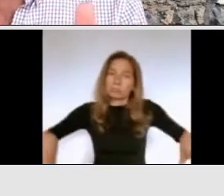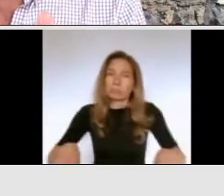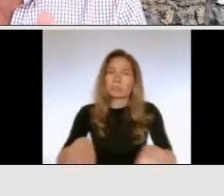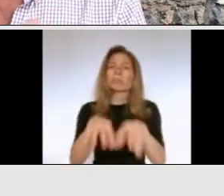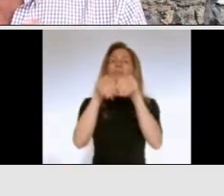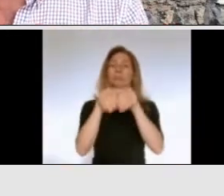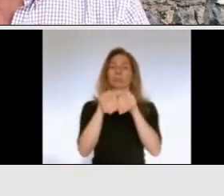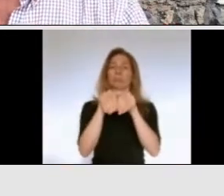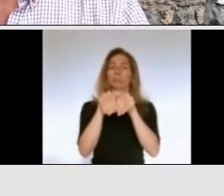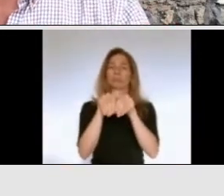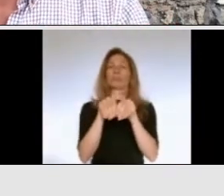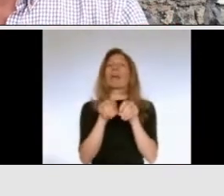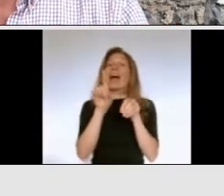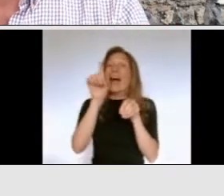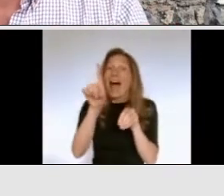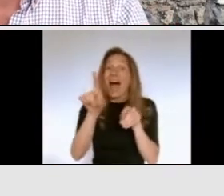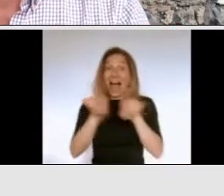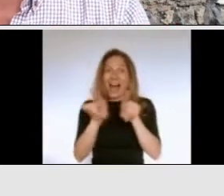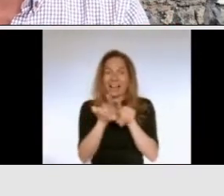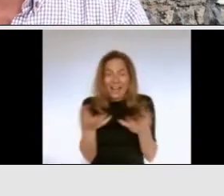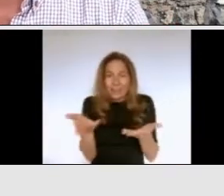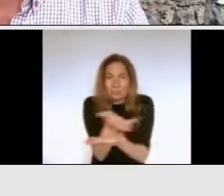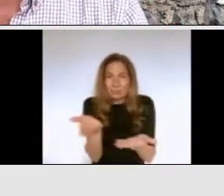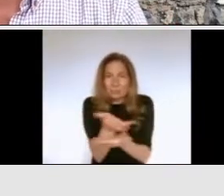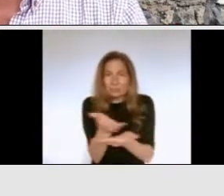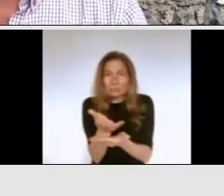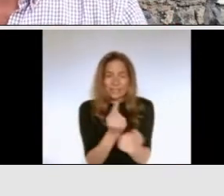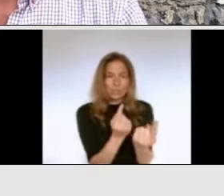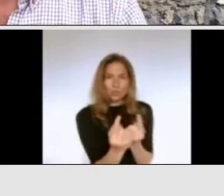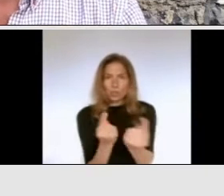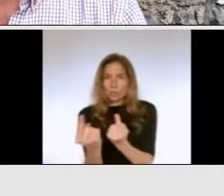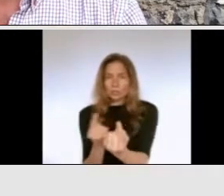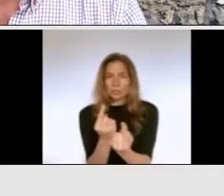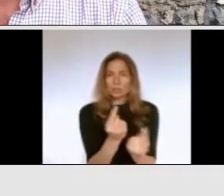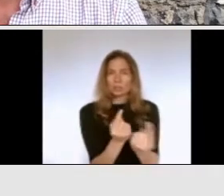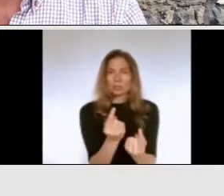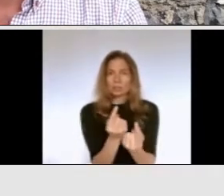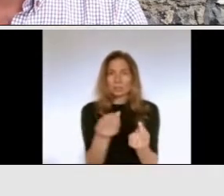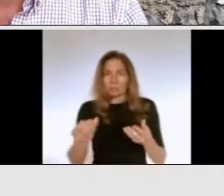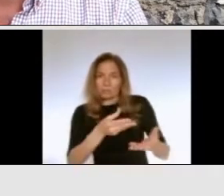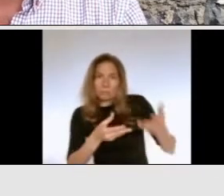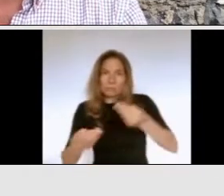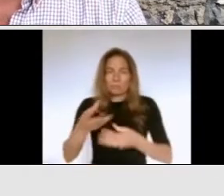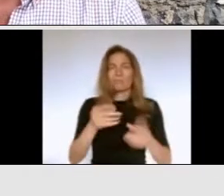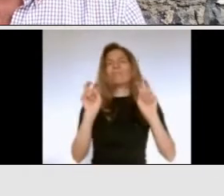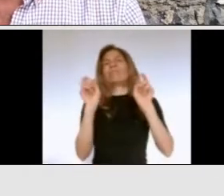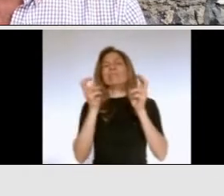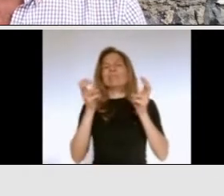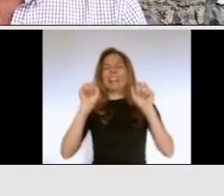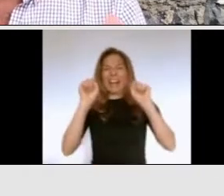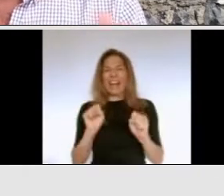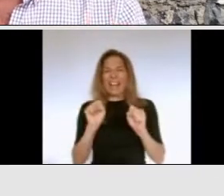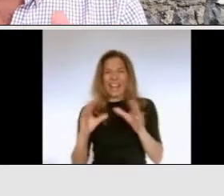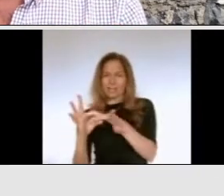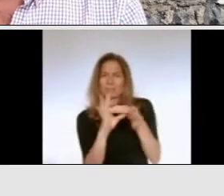those all together to interact, if you like, in the same digital space. In other words, to be